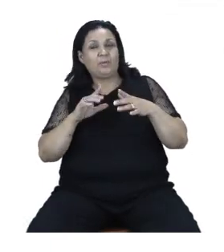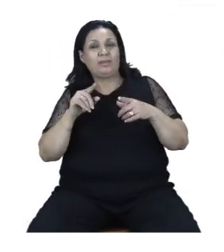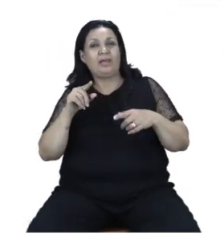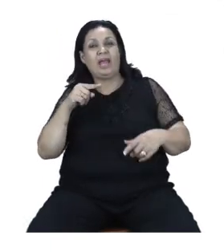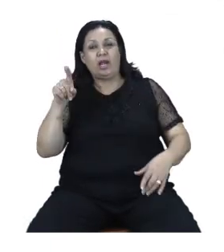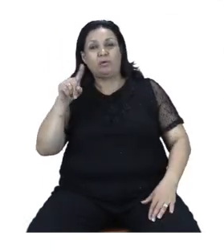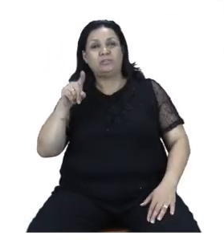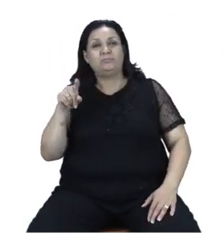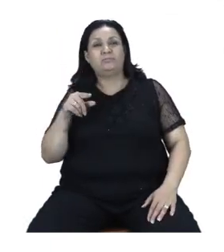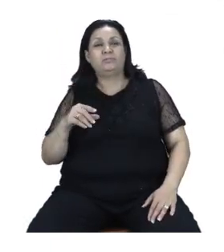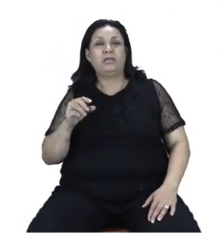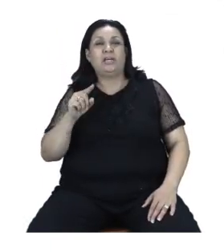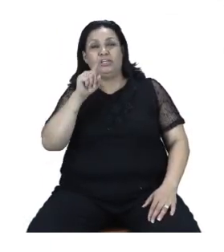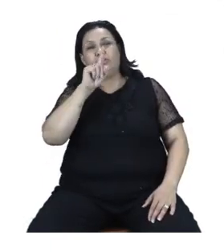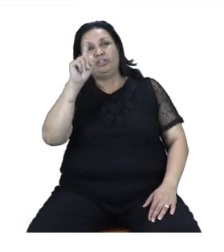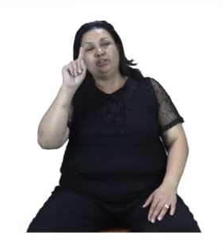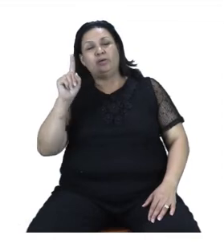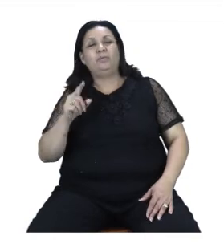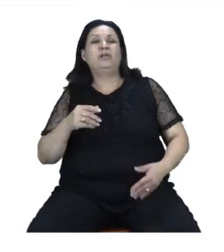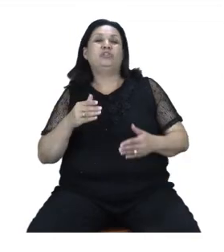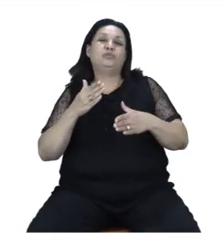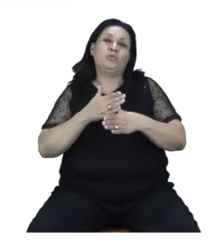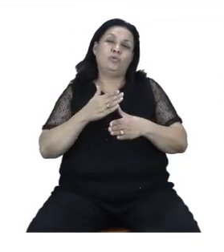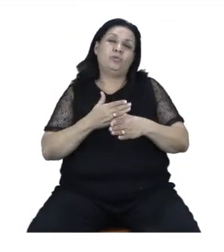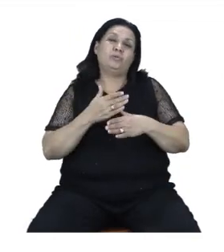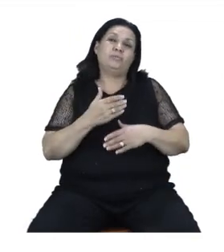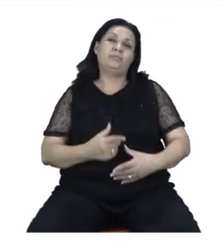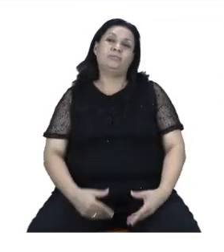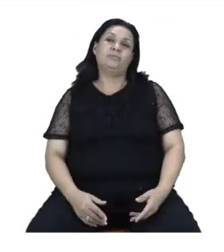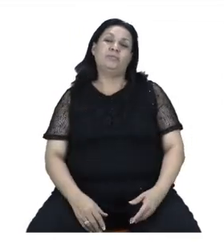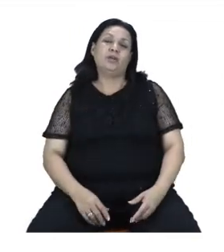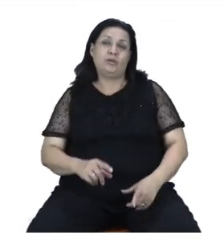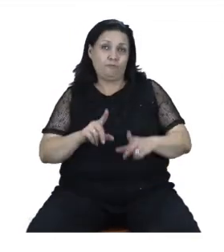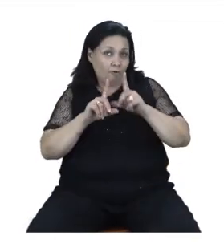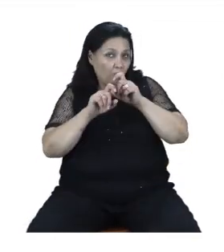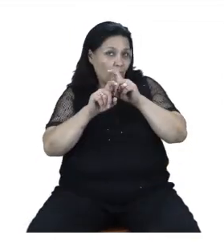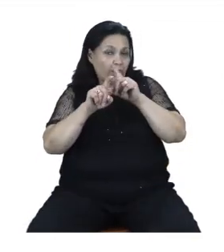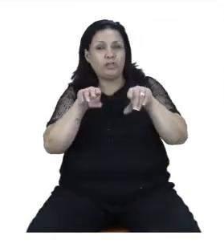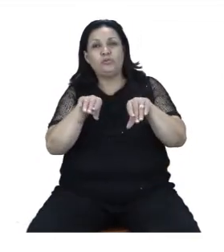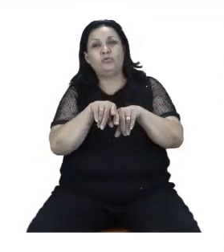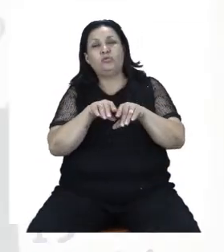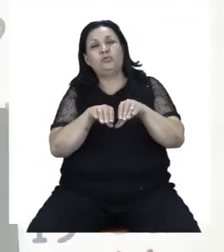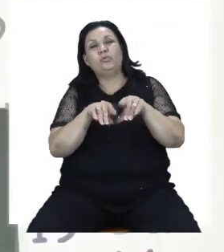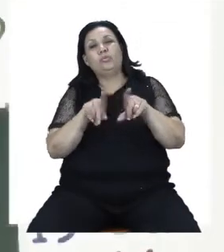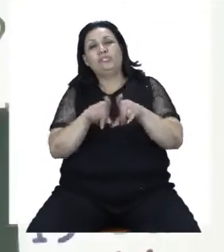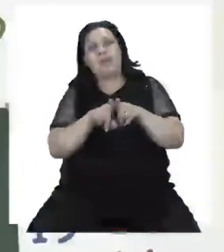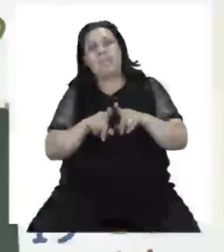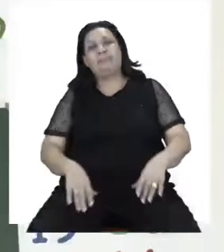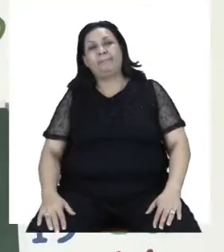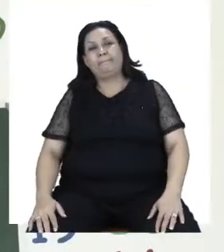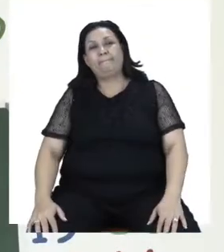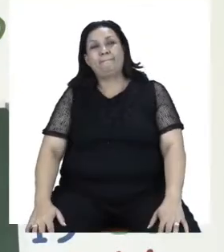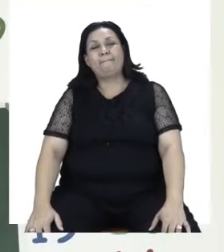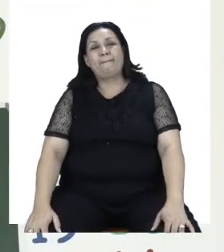am going to try on the board and you are going to do it on your book. Are we ready?